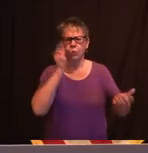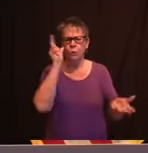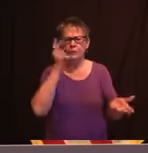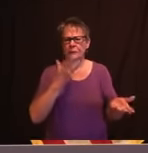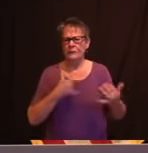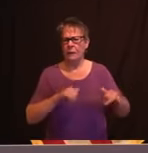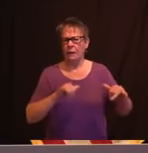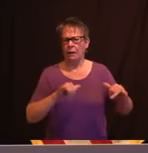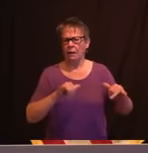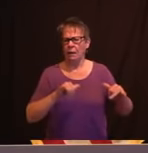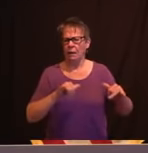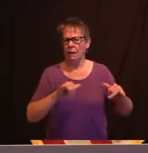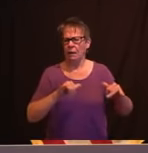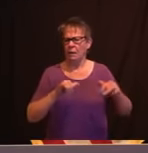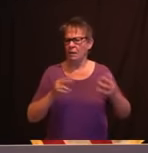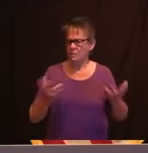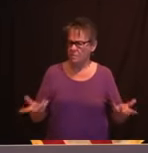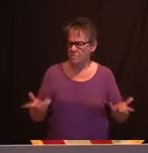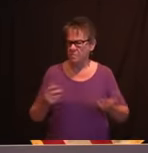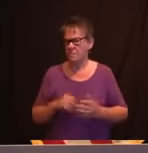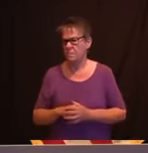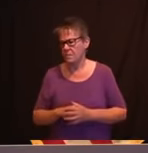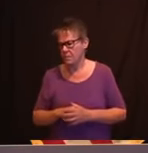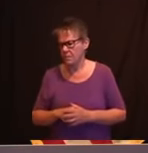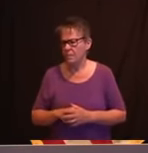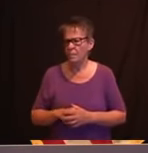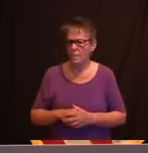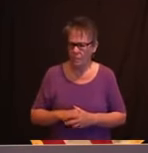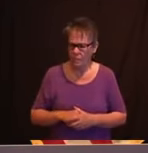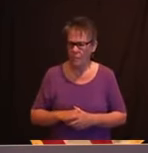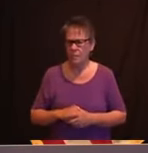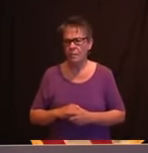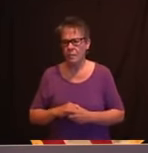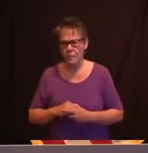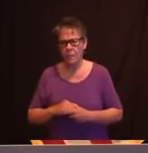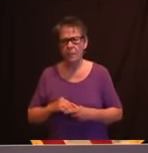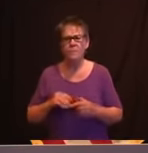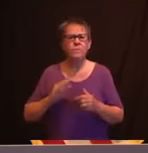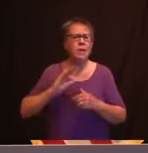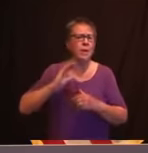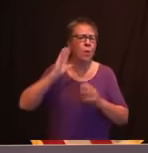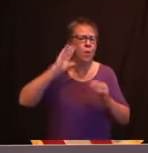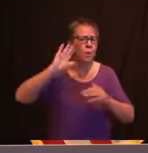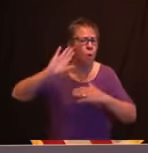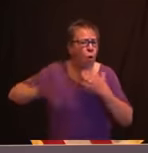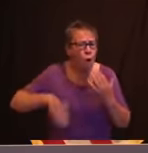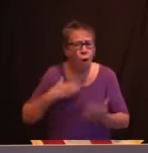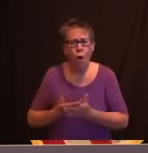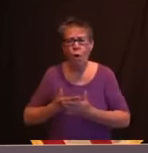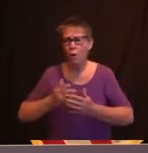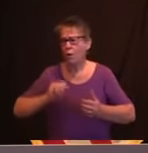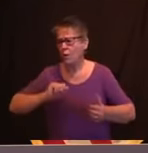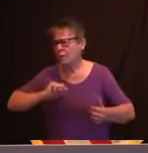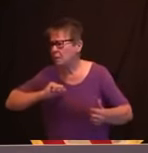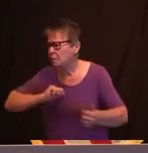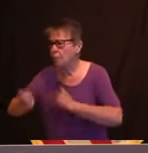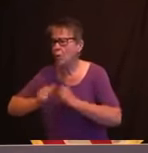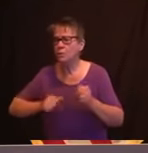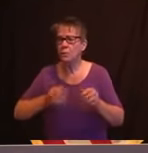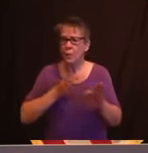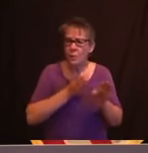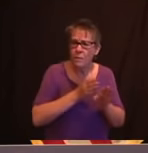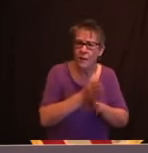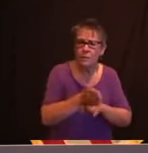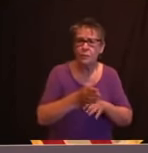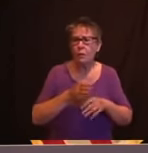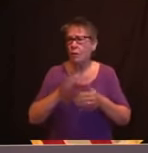some point down the road, I hope all of these, whether it's sports, professional, college, high school, whether it's horse racing, auto racing, I hope